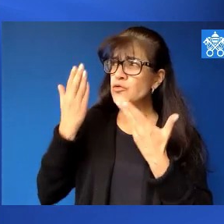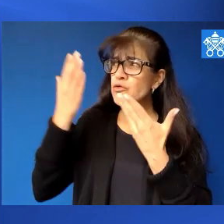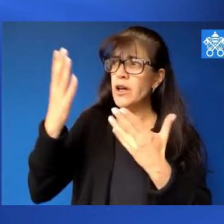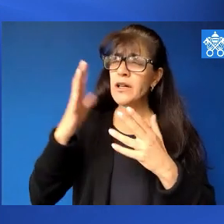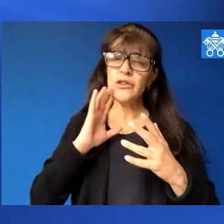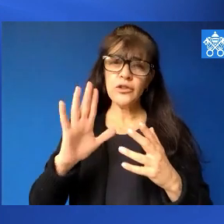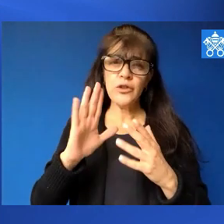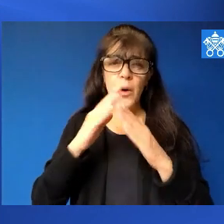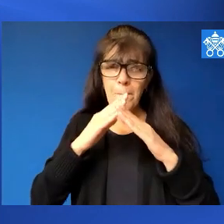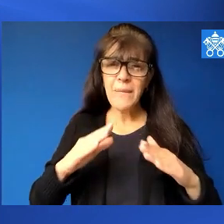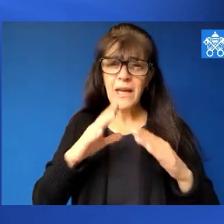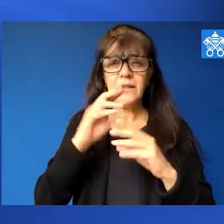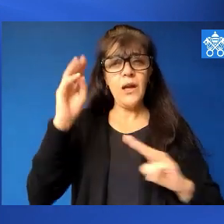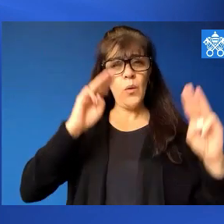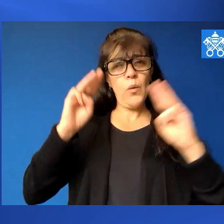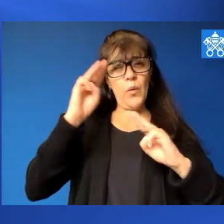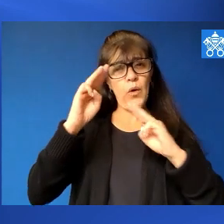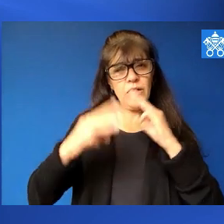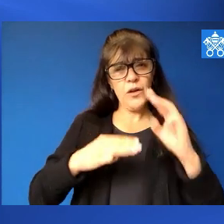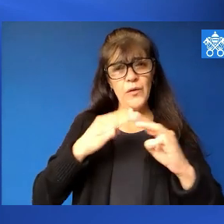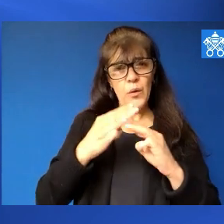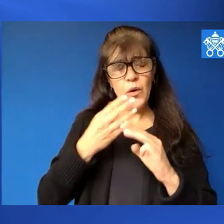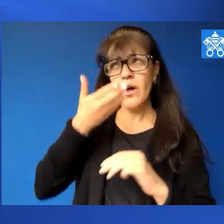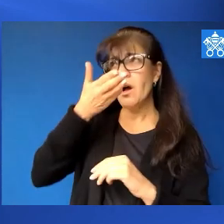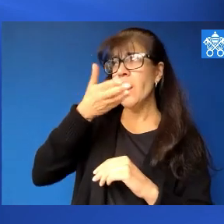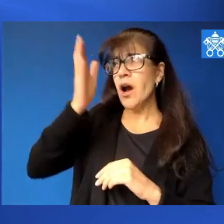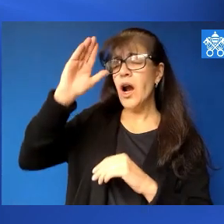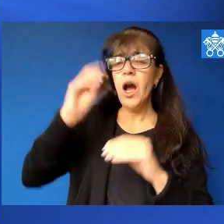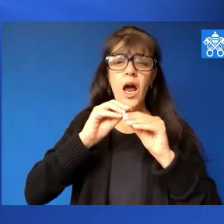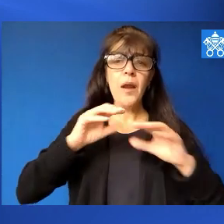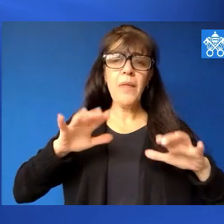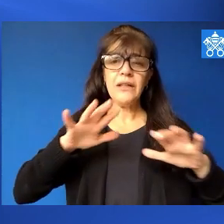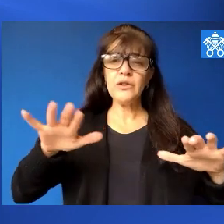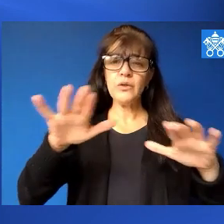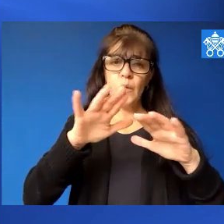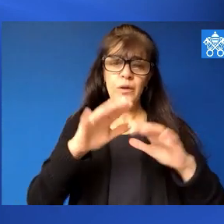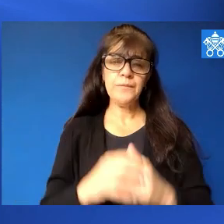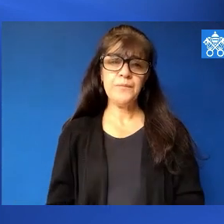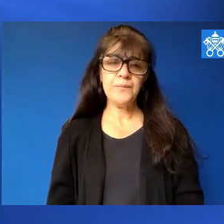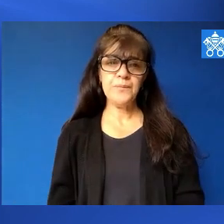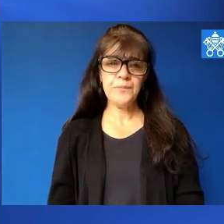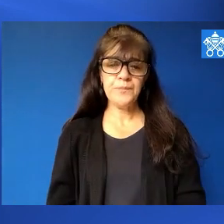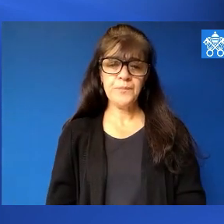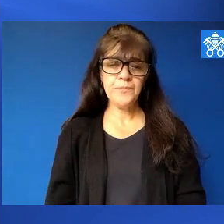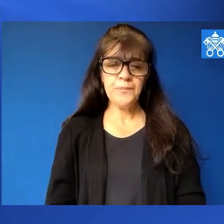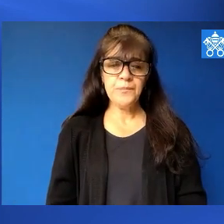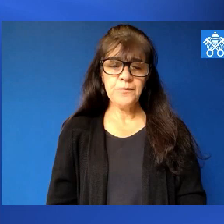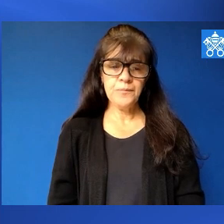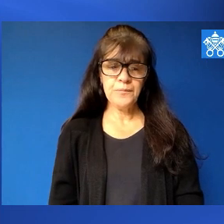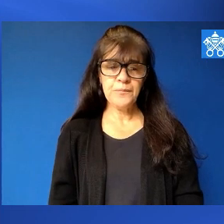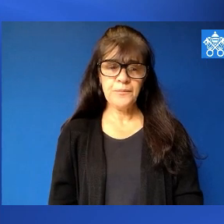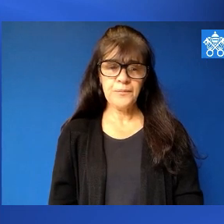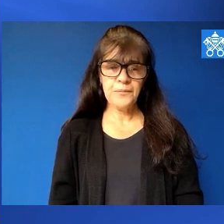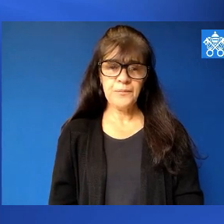especially that of peace. God bless you all. Zawierzajcie Maryi wasze troski i potrzeby świata, zwłaszcza